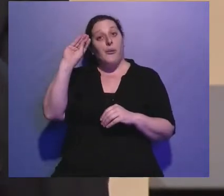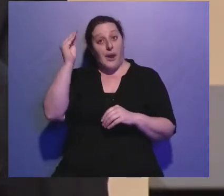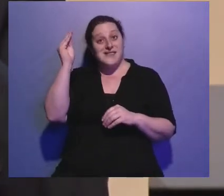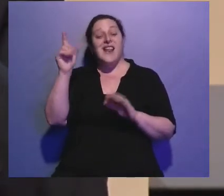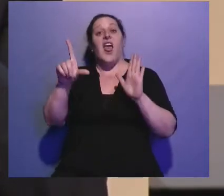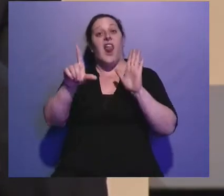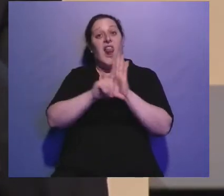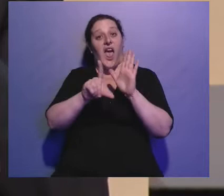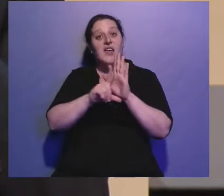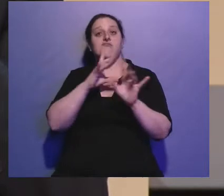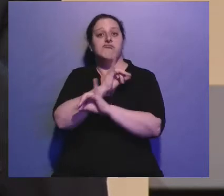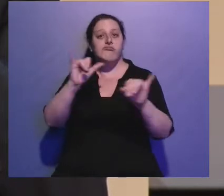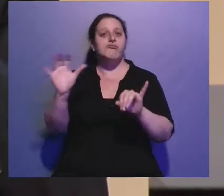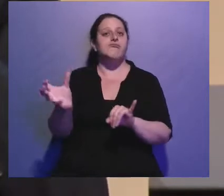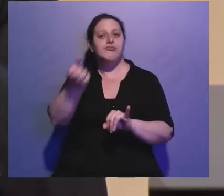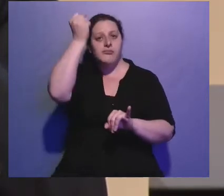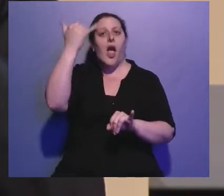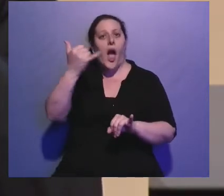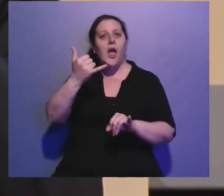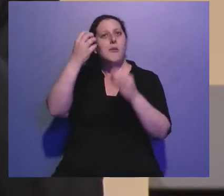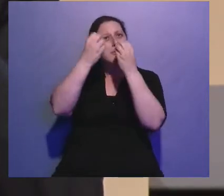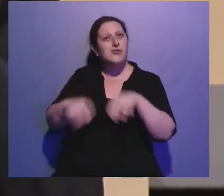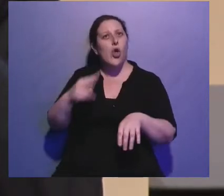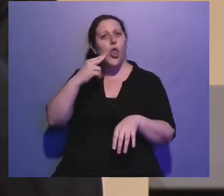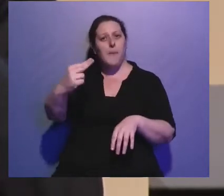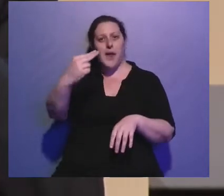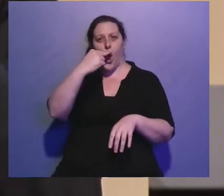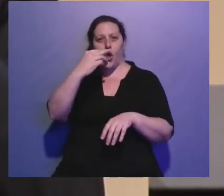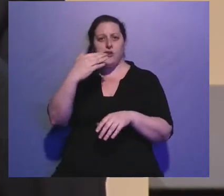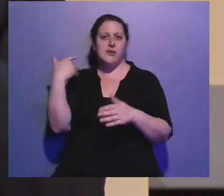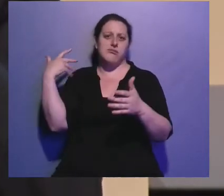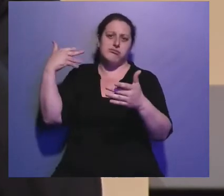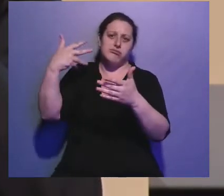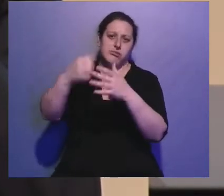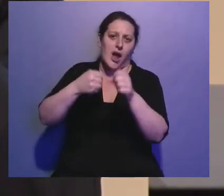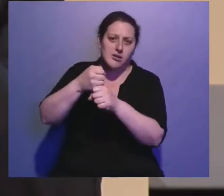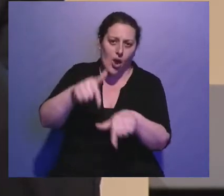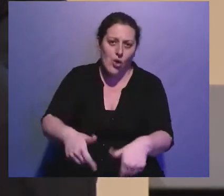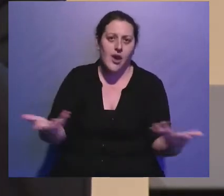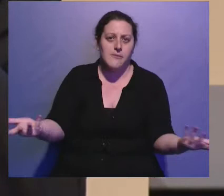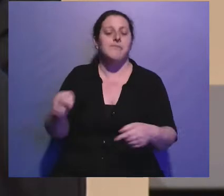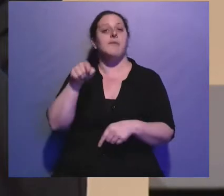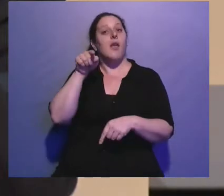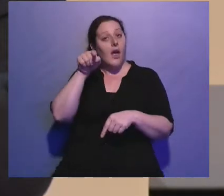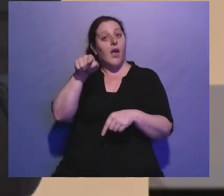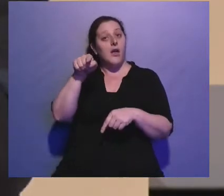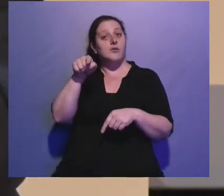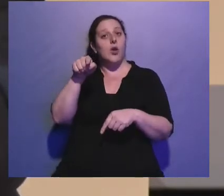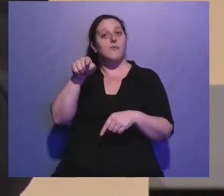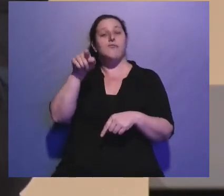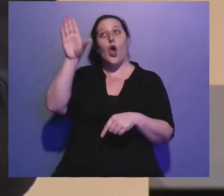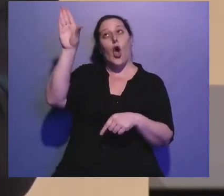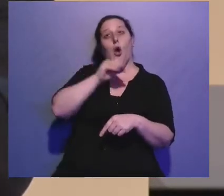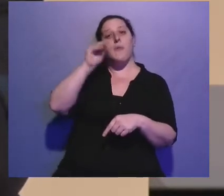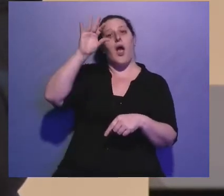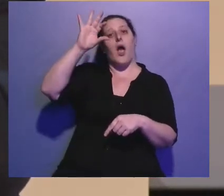we have a law on access to information, and we have had it since 2011. It was a reflection